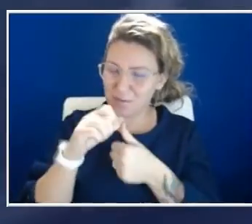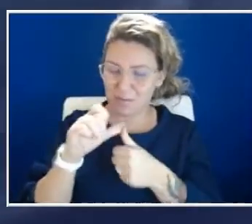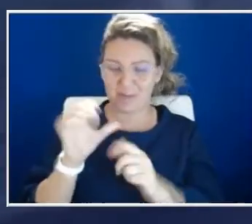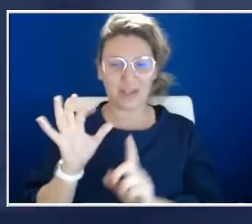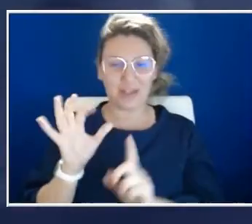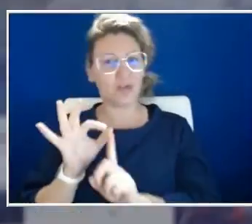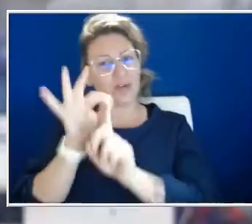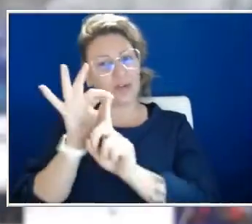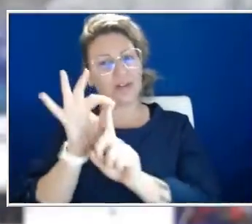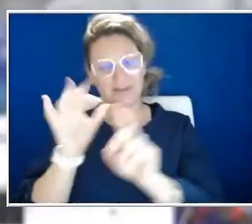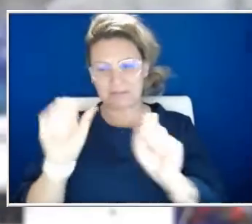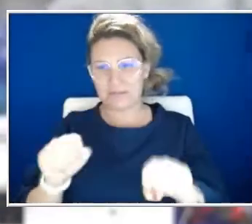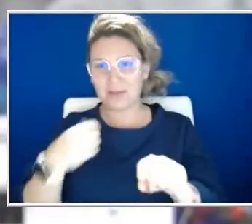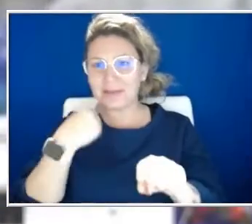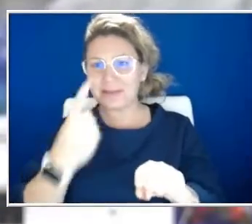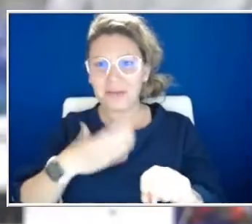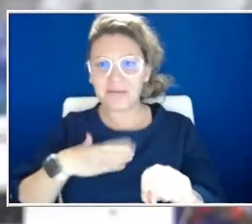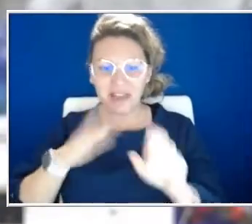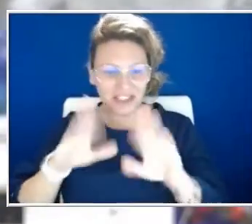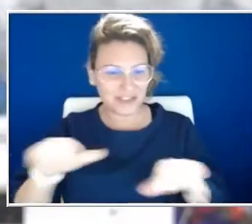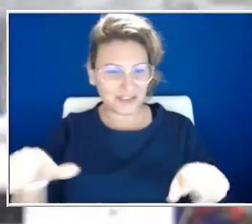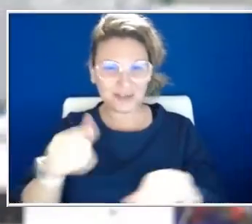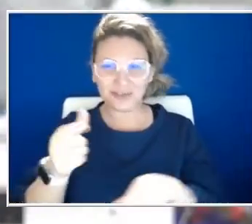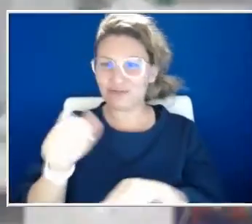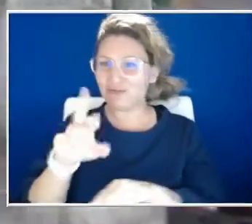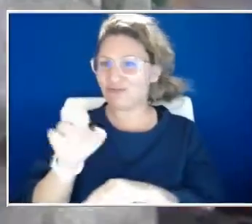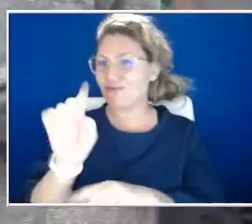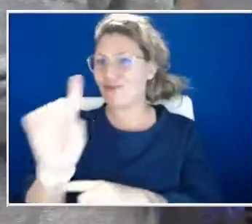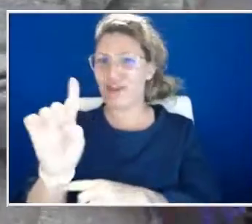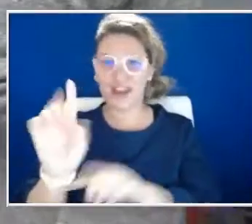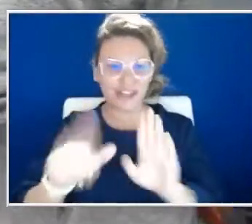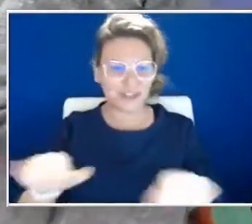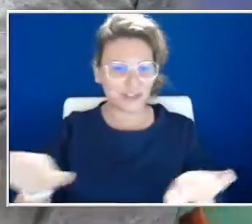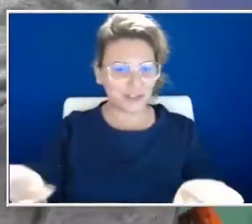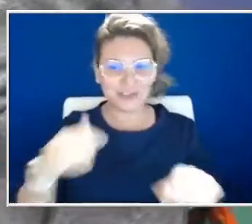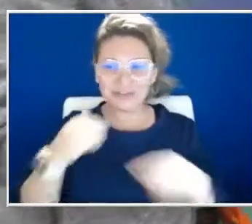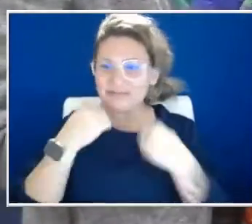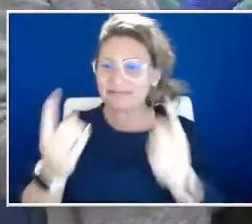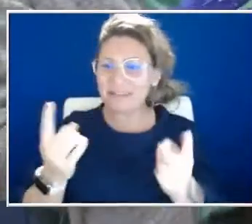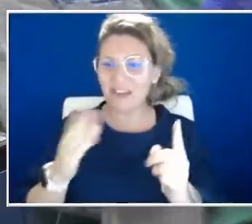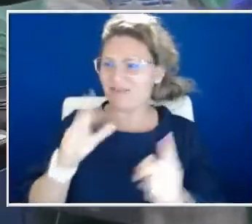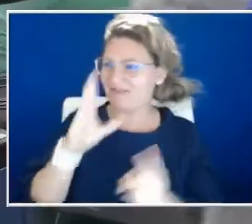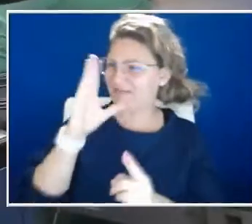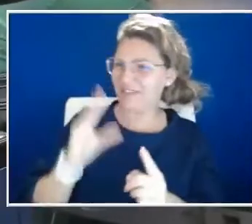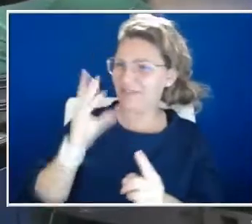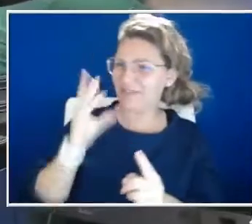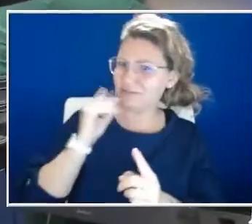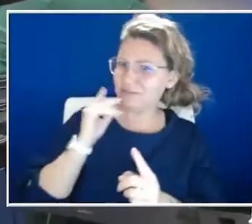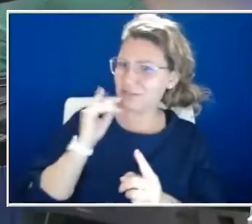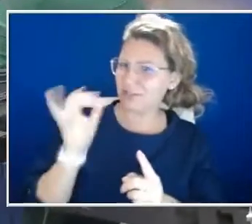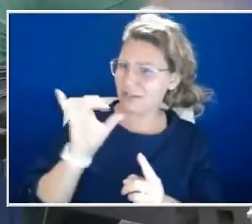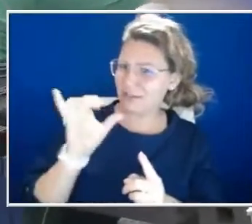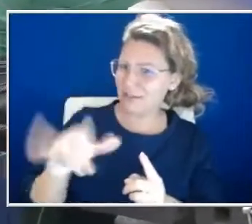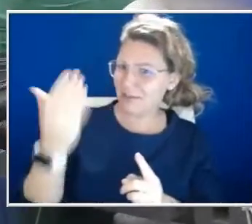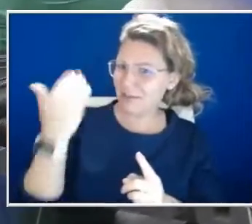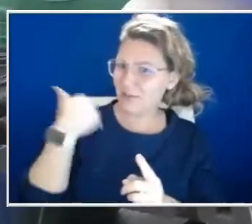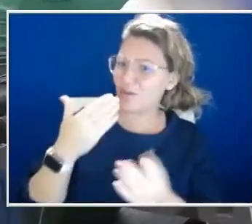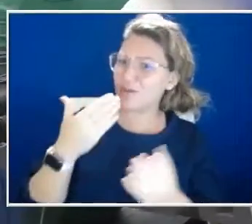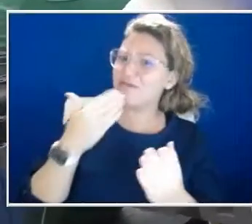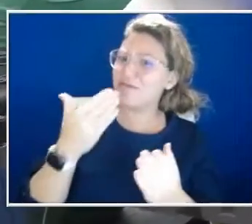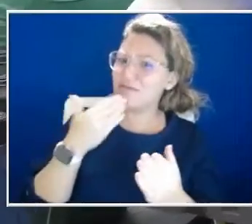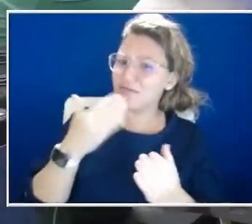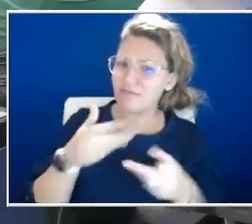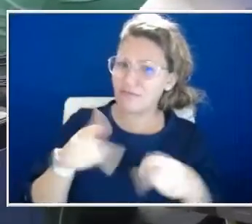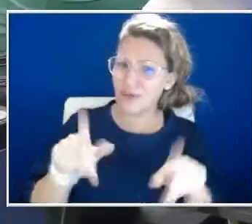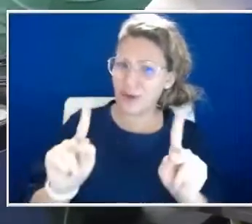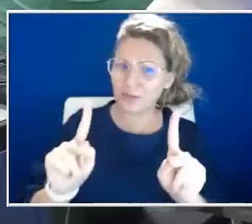my children and grandchildren about this in the future is not lost on me either. I'll never have an experience like that before again, so thank you for the opportunity. Thank you for saving our